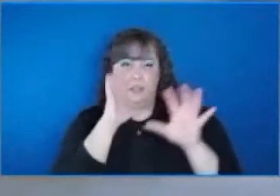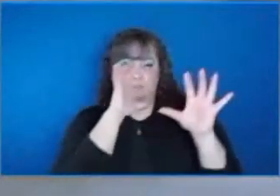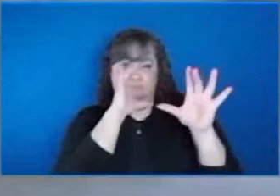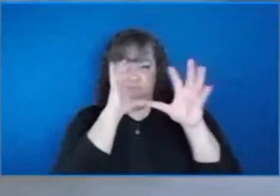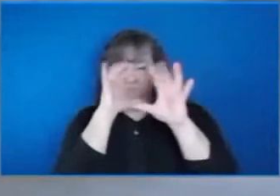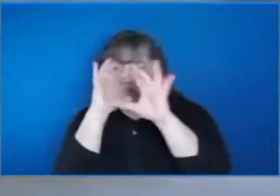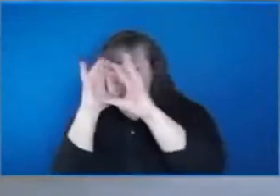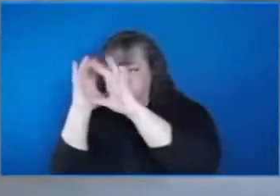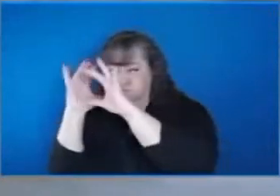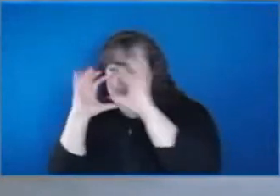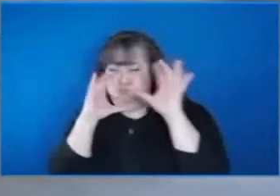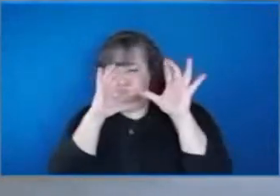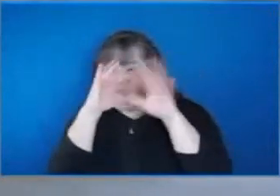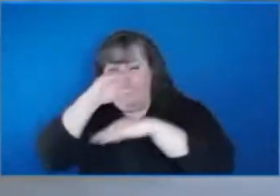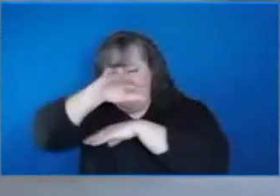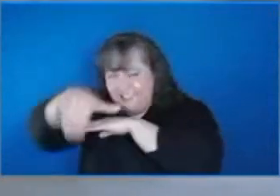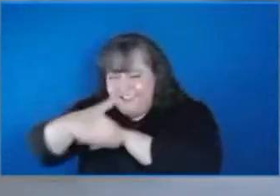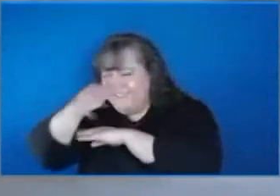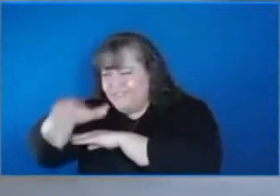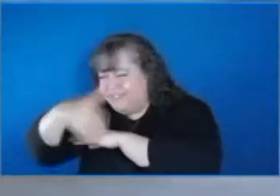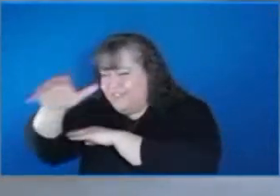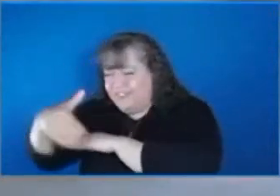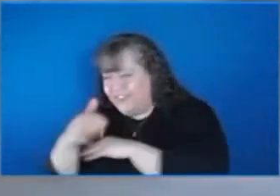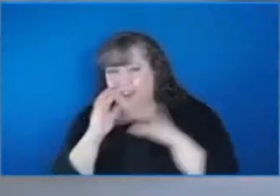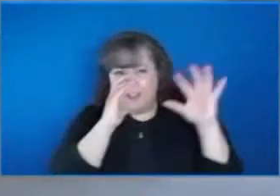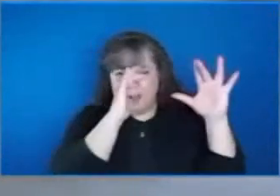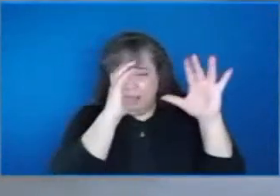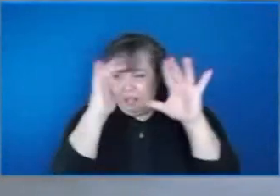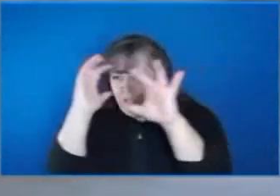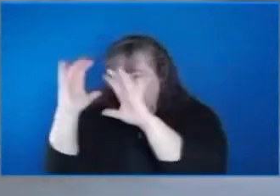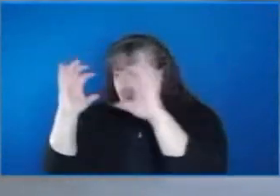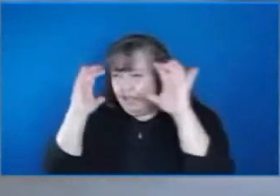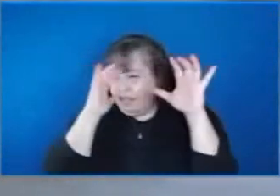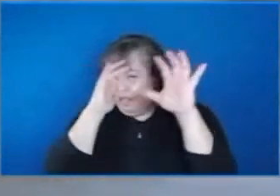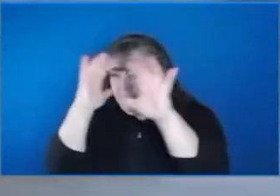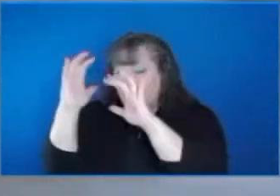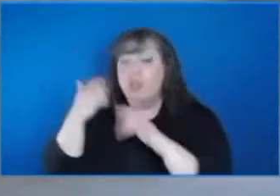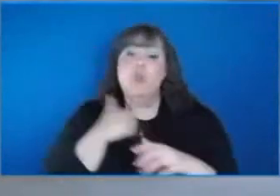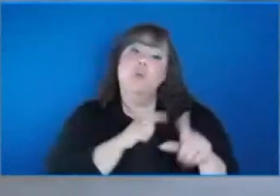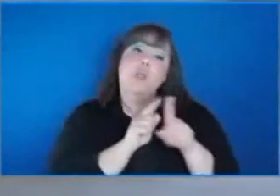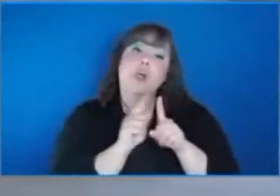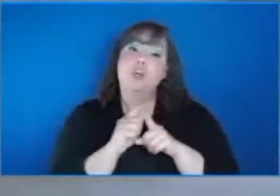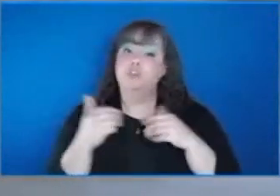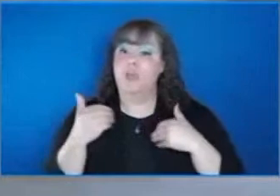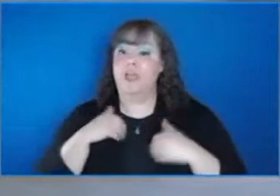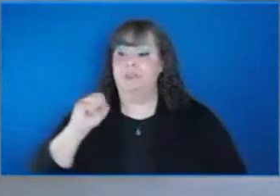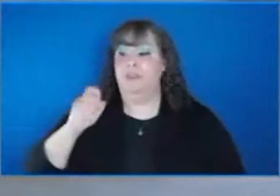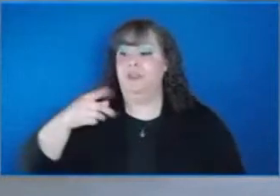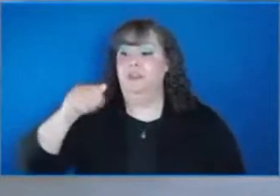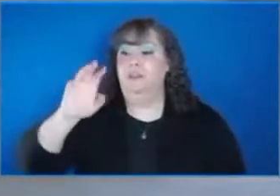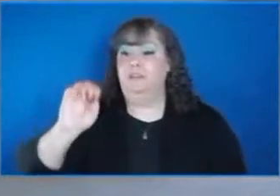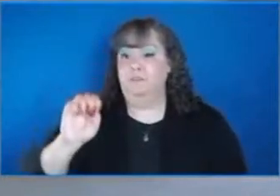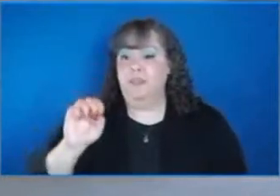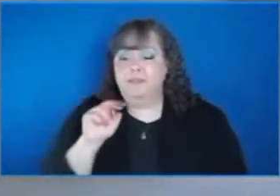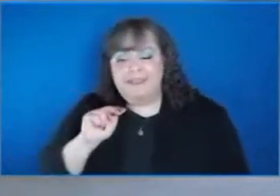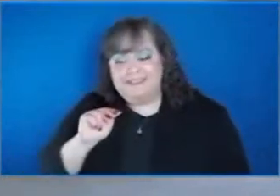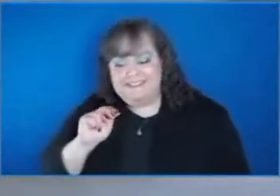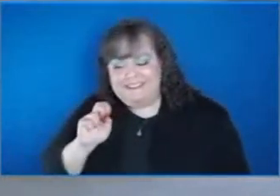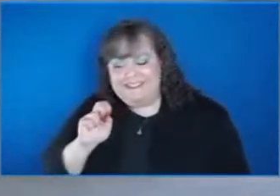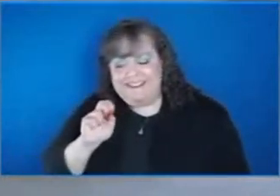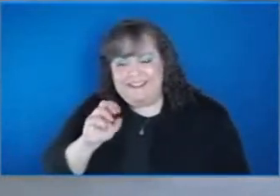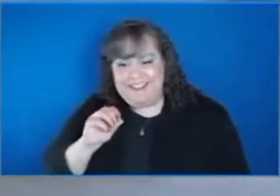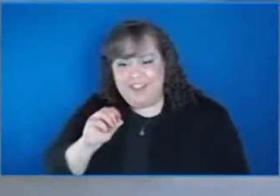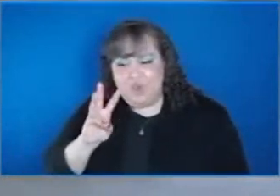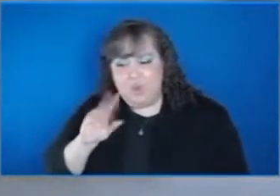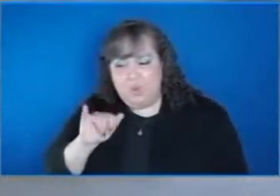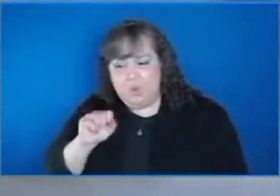We actually also have a space-based telescope called NEO-WISE, which was a repurposed